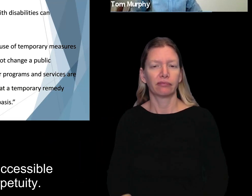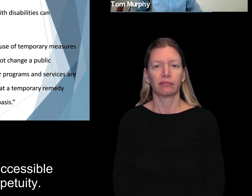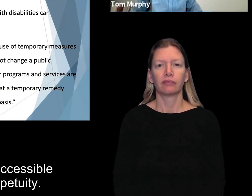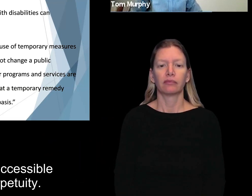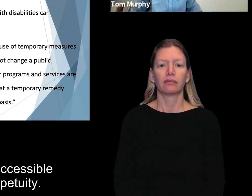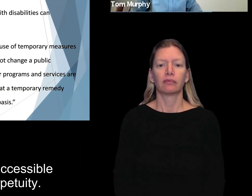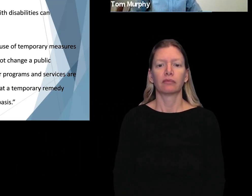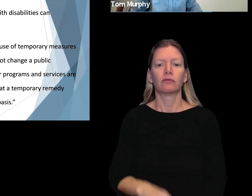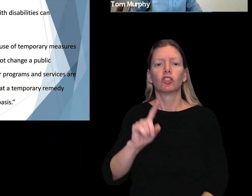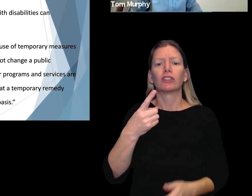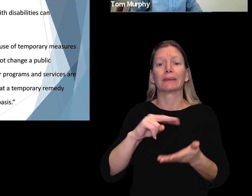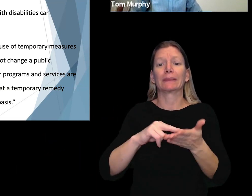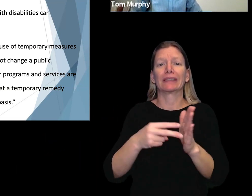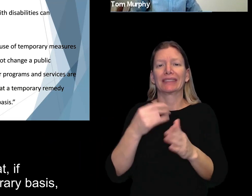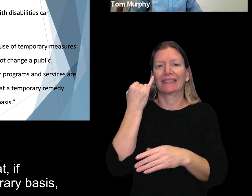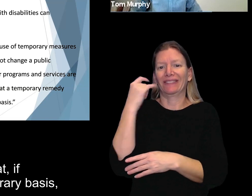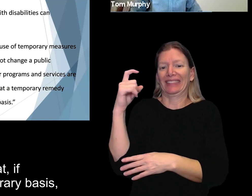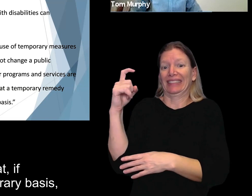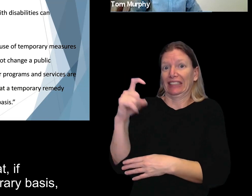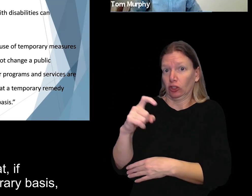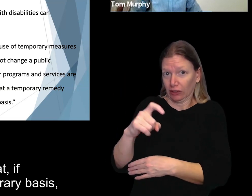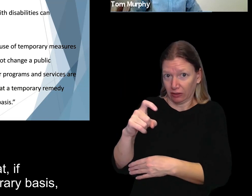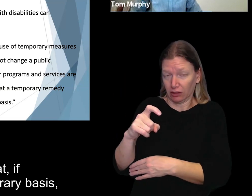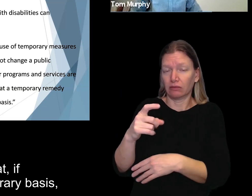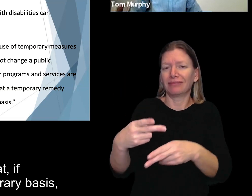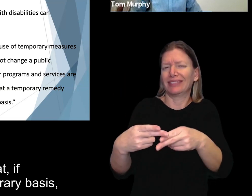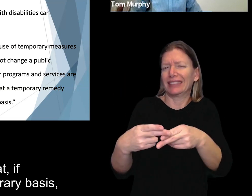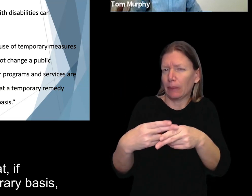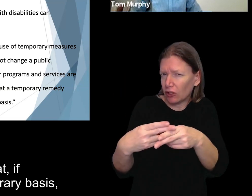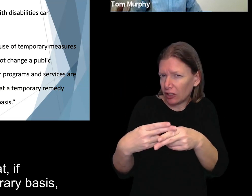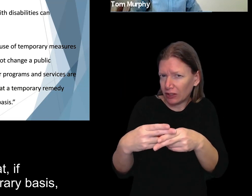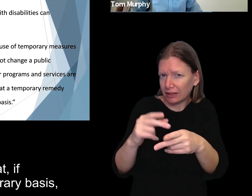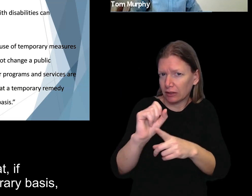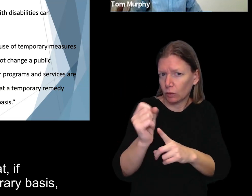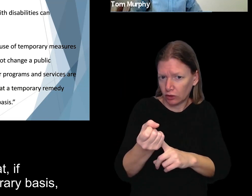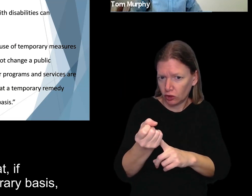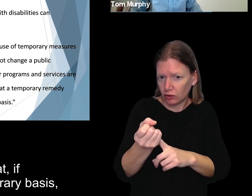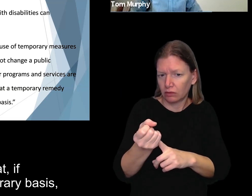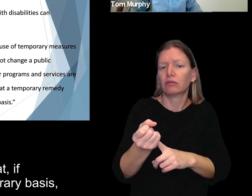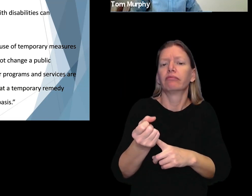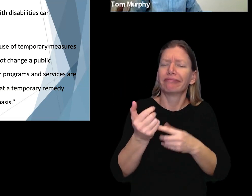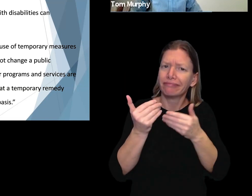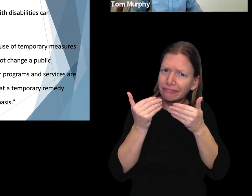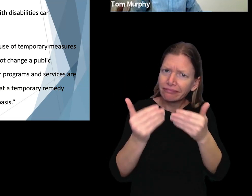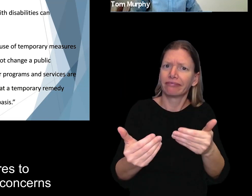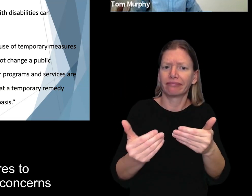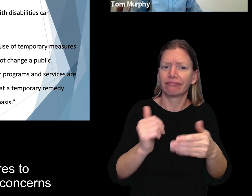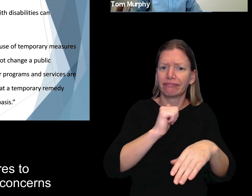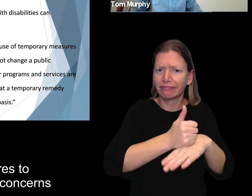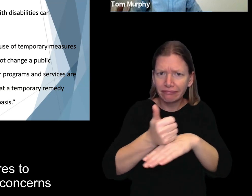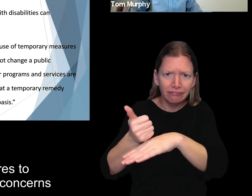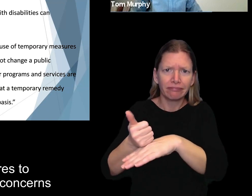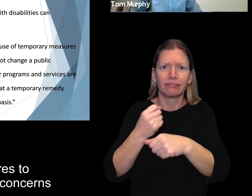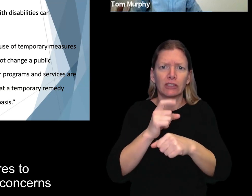forward in perpetuity. It just means that if necessary, on a temporary basis, the use